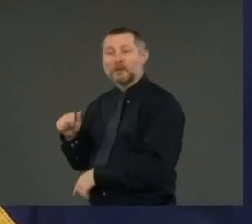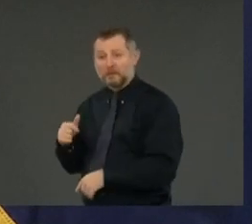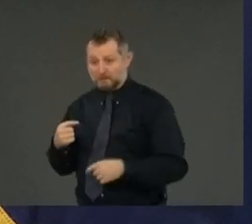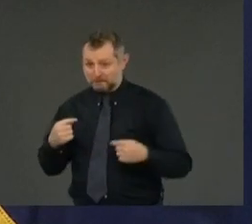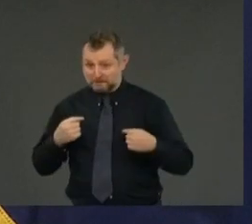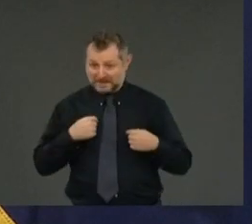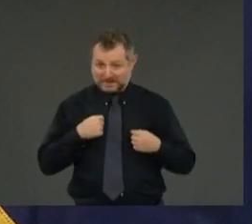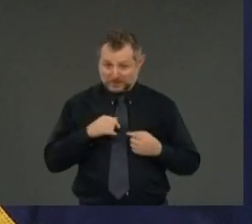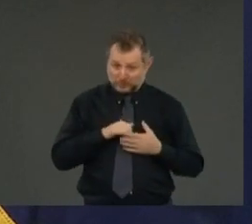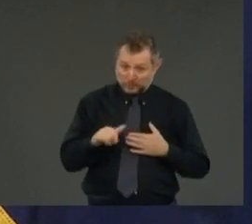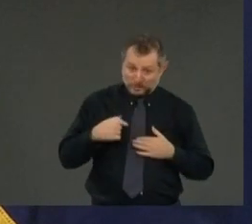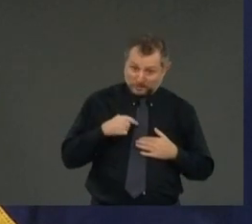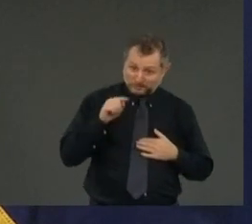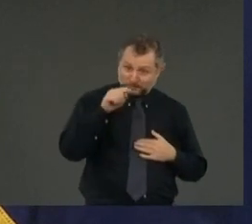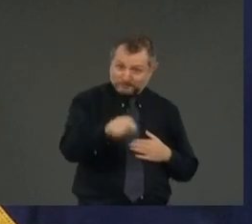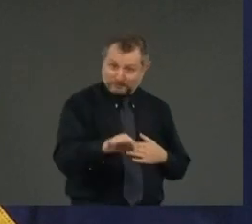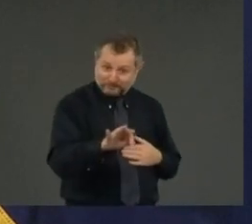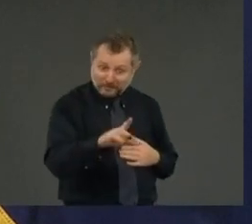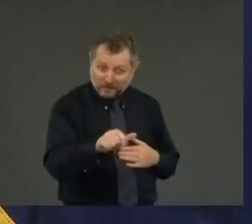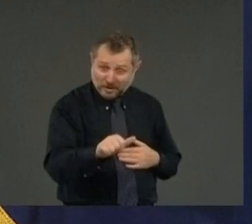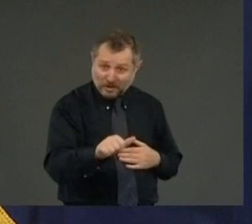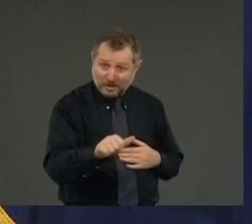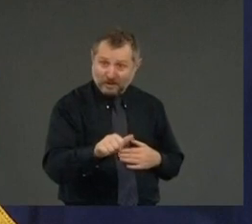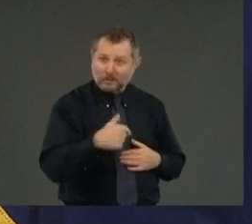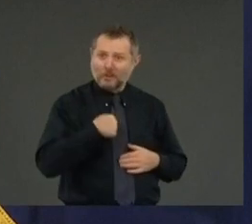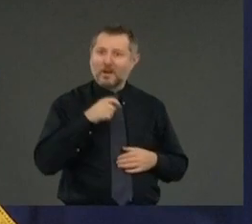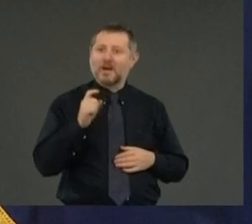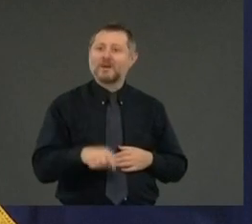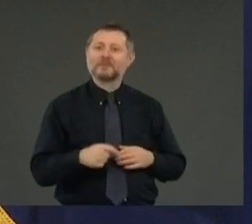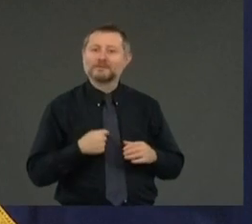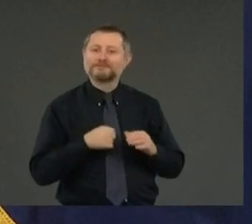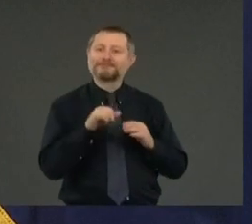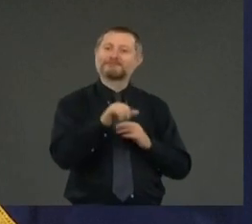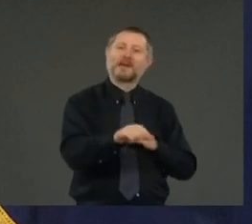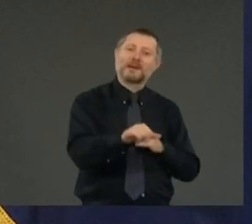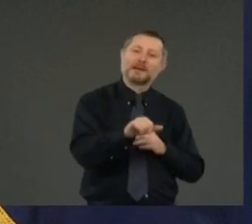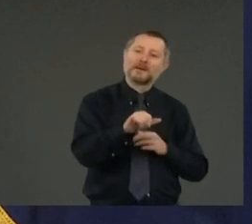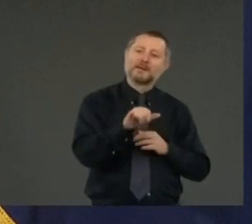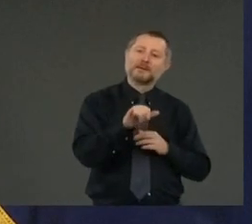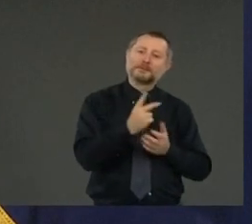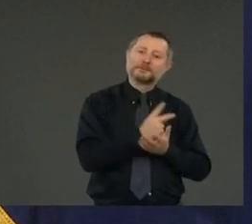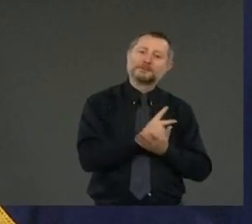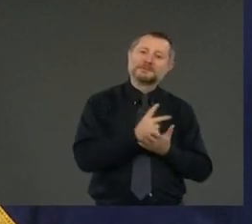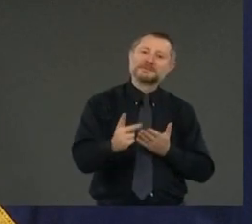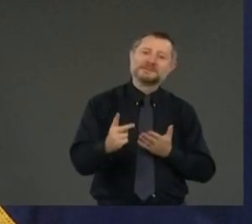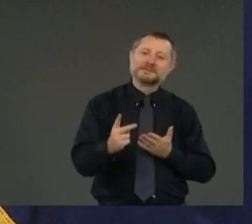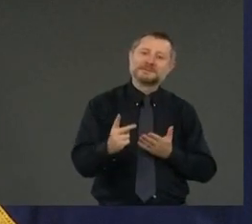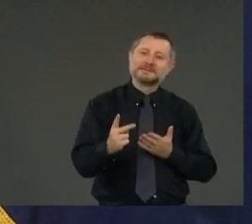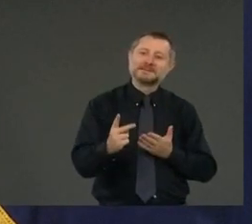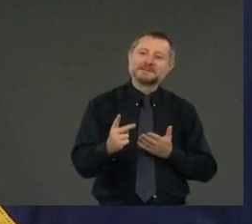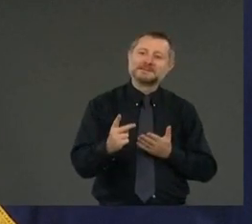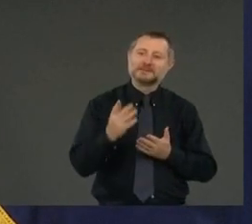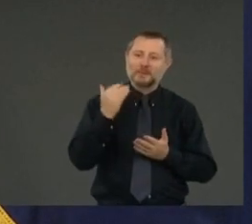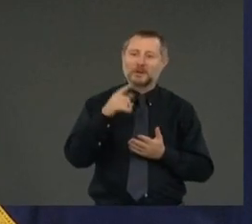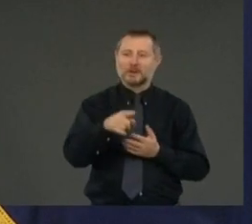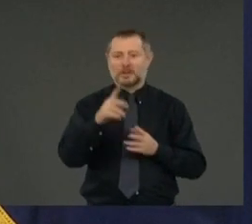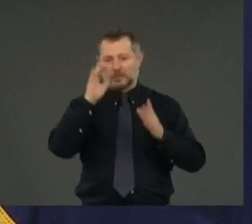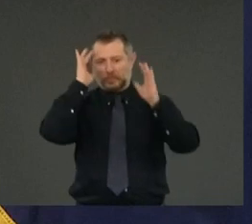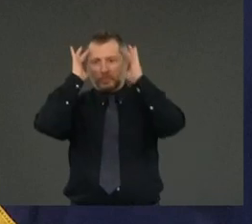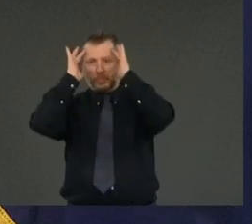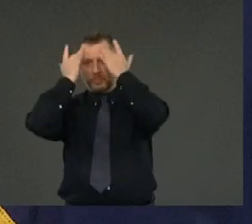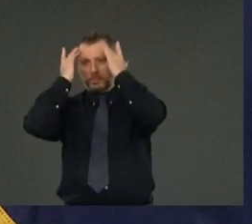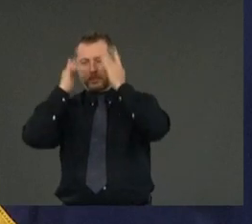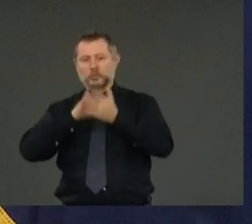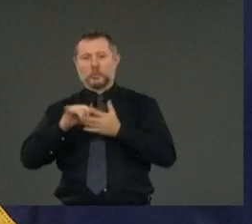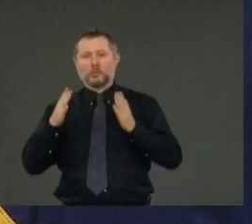to Florida, you had to quarantine for 2 weeks because they were afraid that New Yorkers were bringing